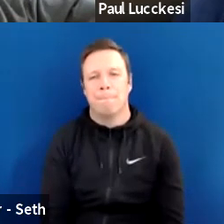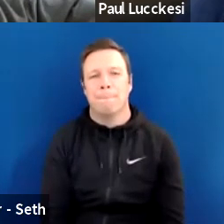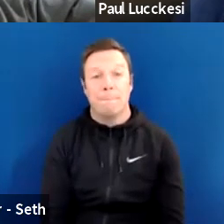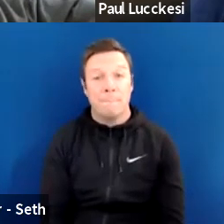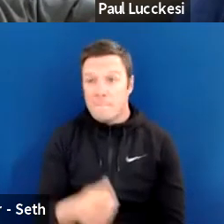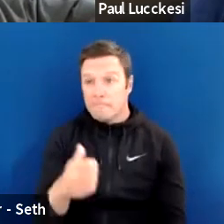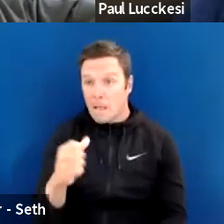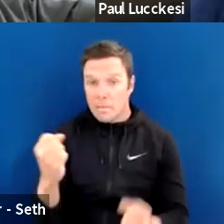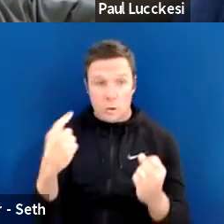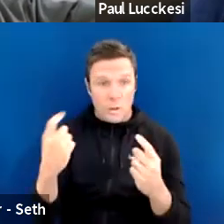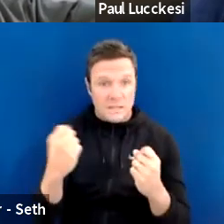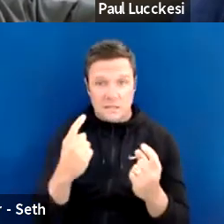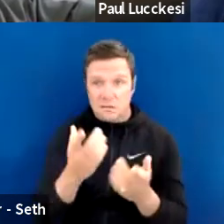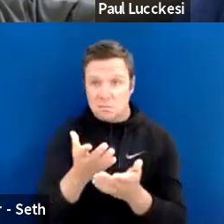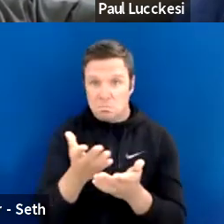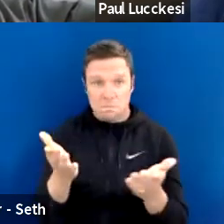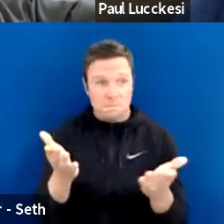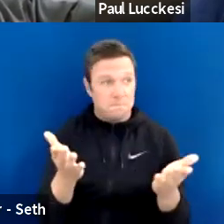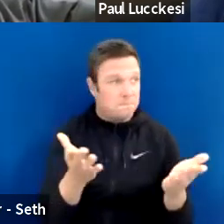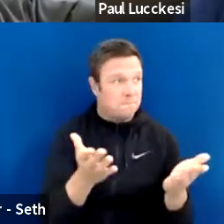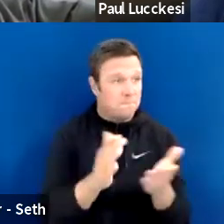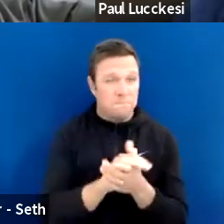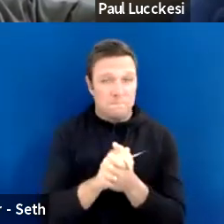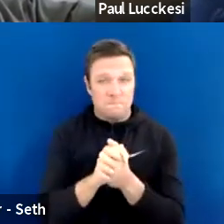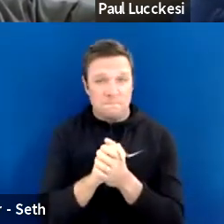Anyone else? Questions in the last couple minutes here?